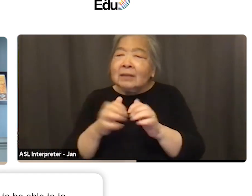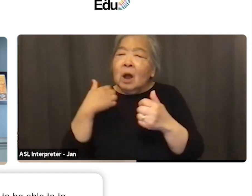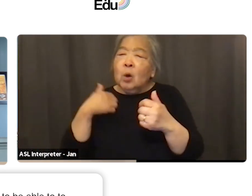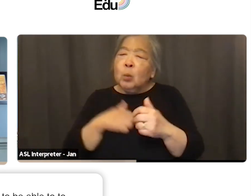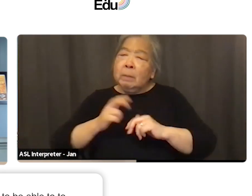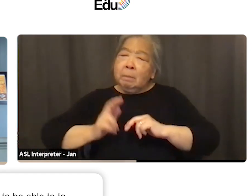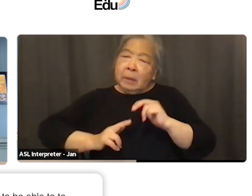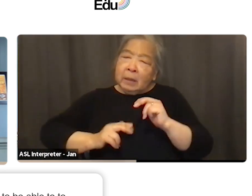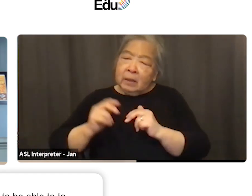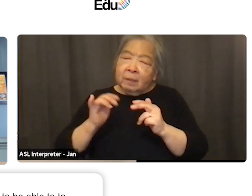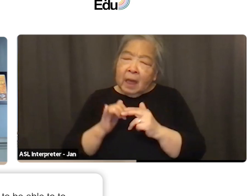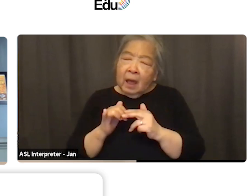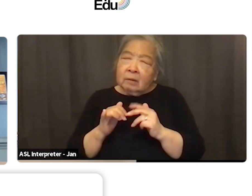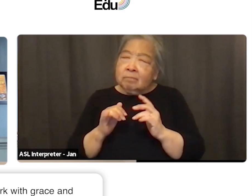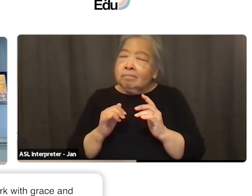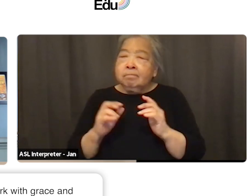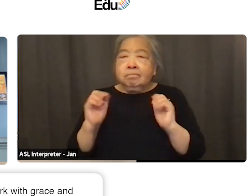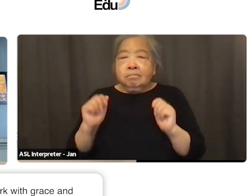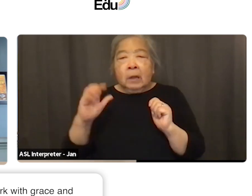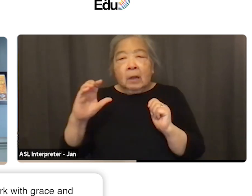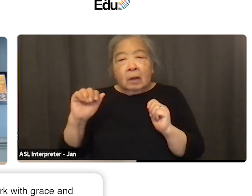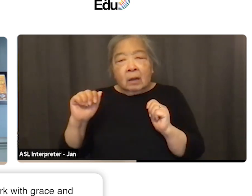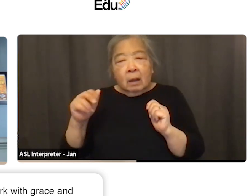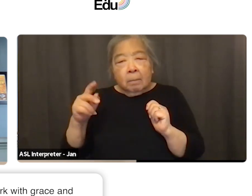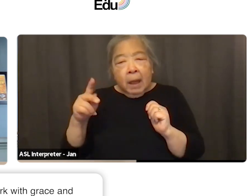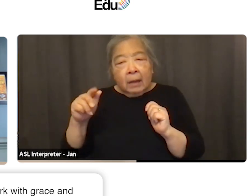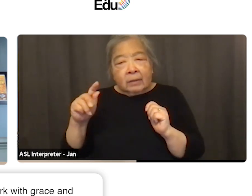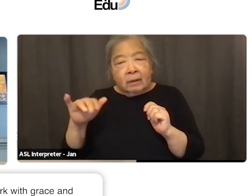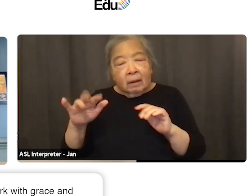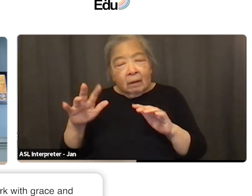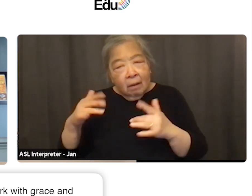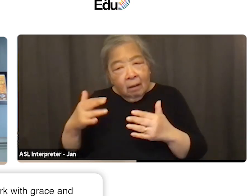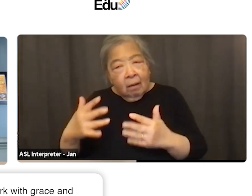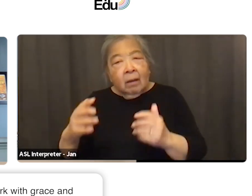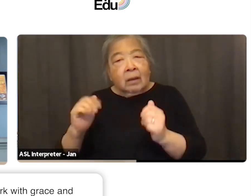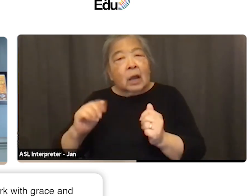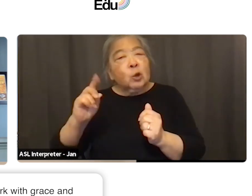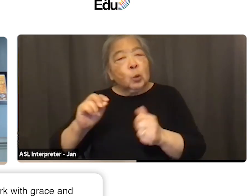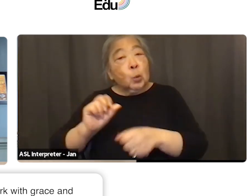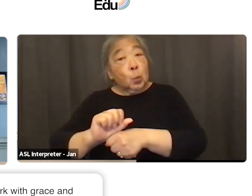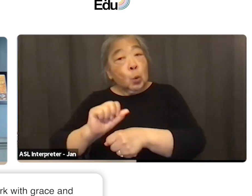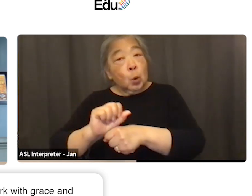capacity to be able to do this work with grace and ease.